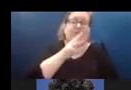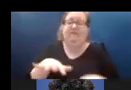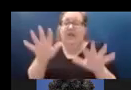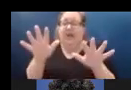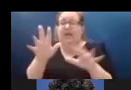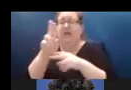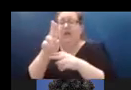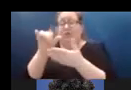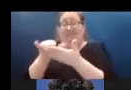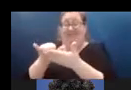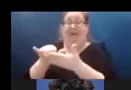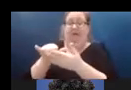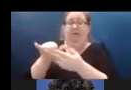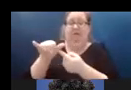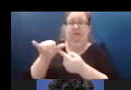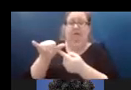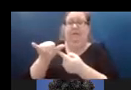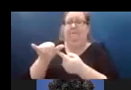that to